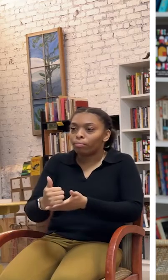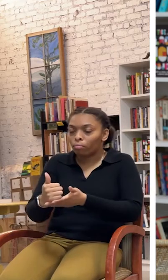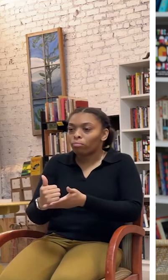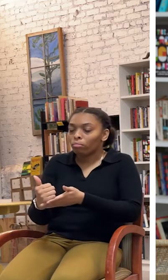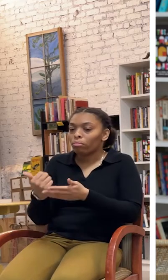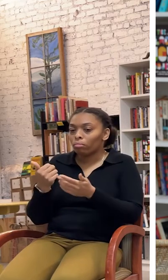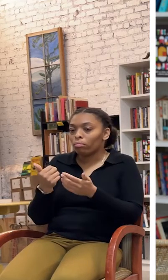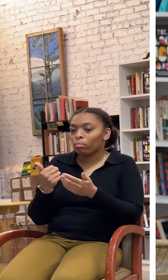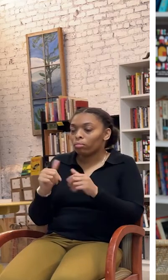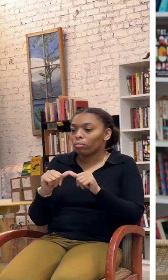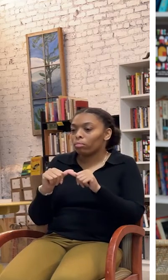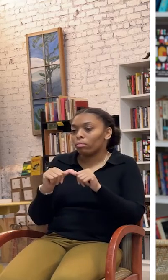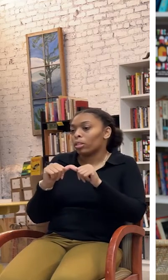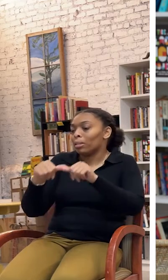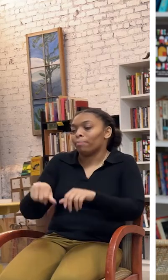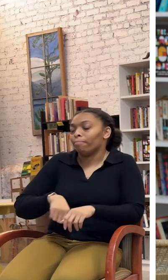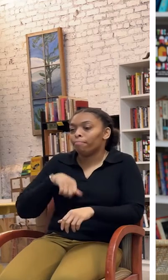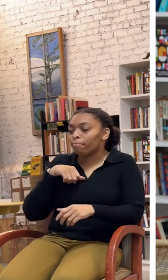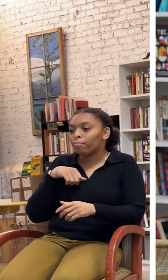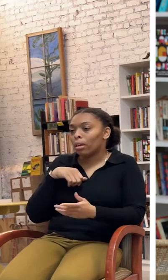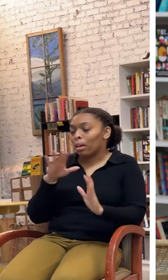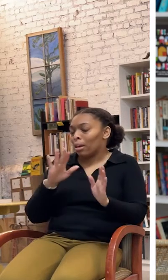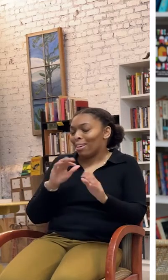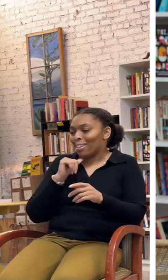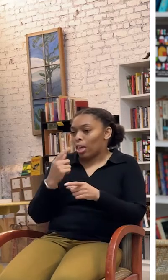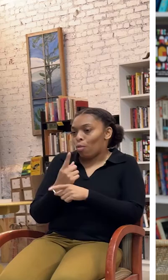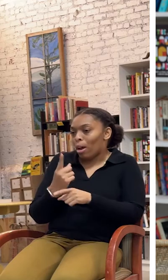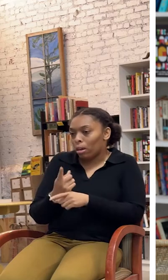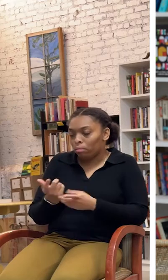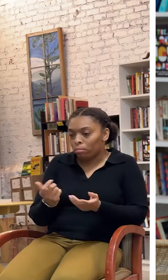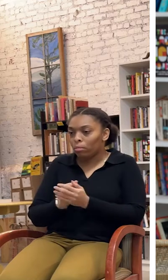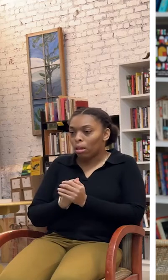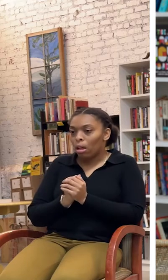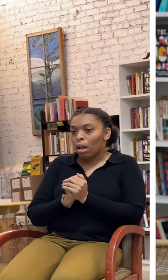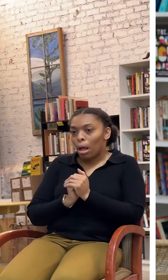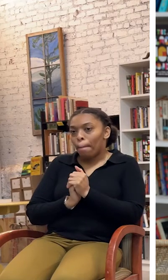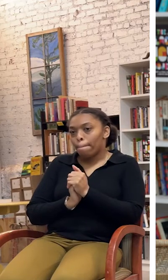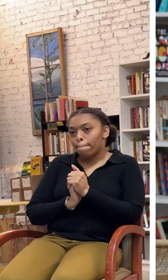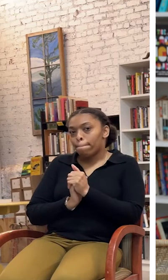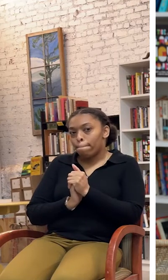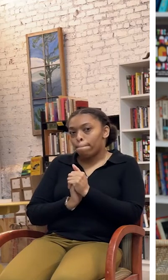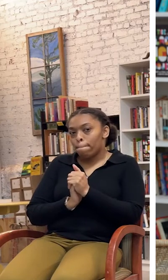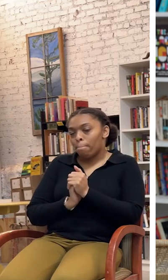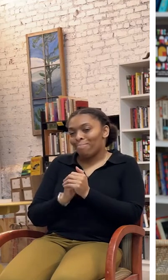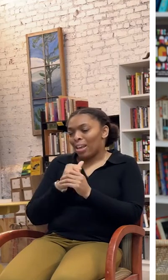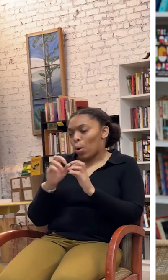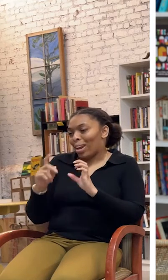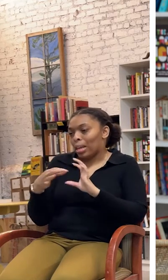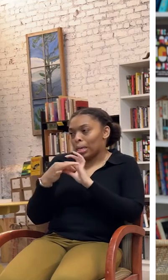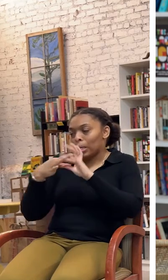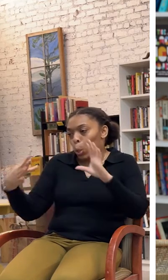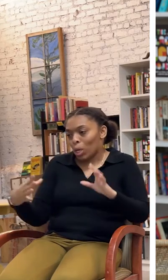then to maintain that pride. That is just not correct. It's disingenuous to disassociate Blackness from